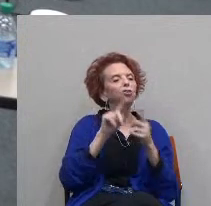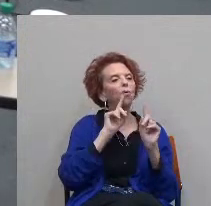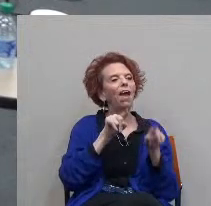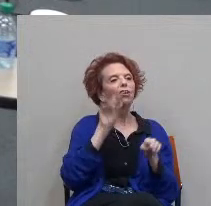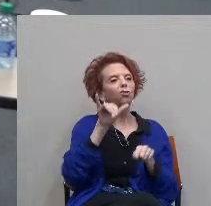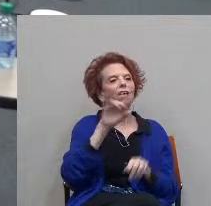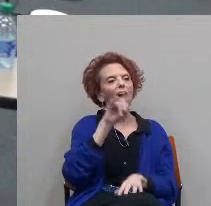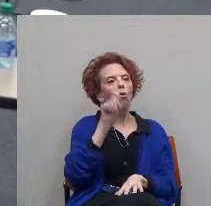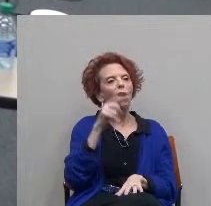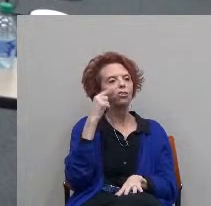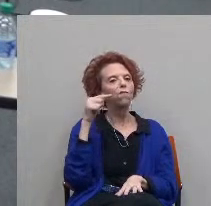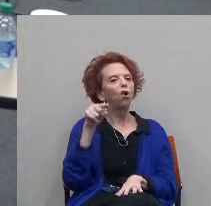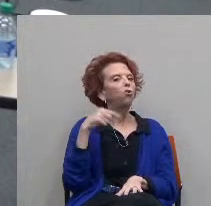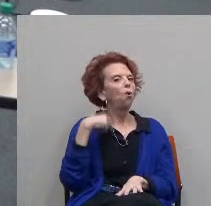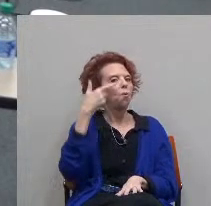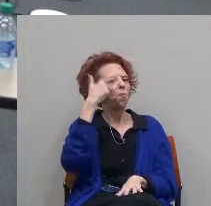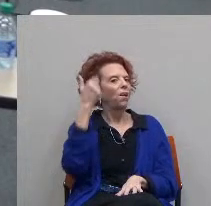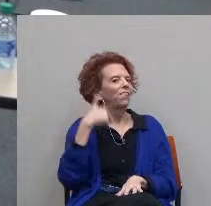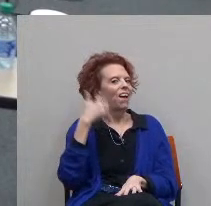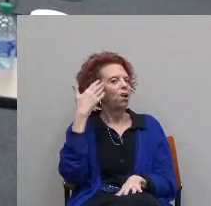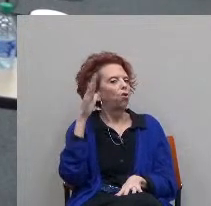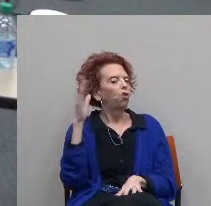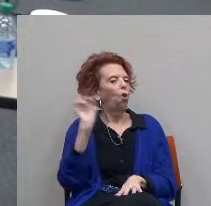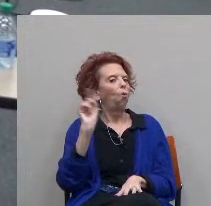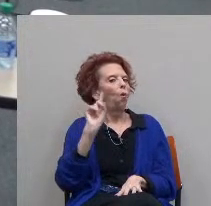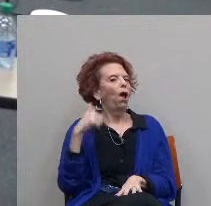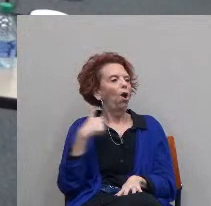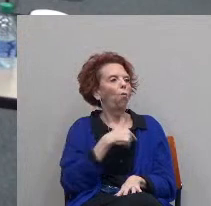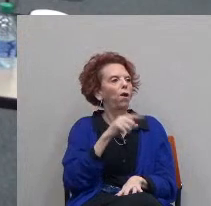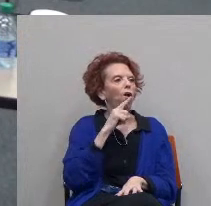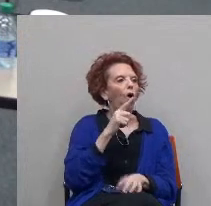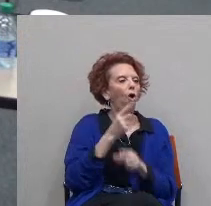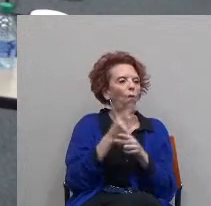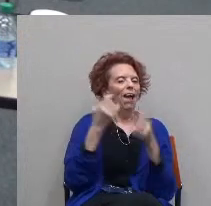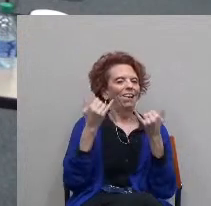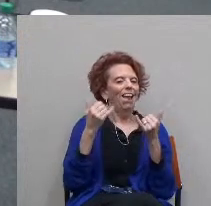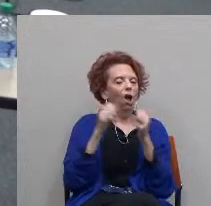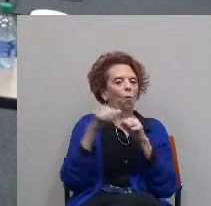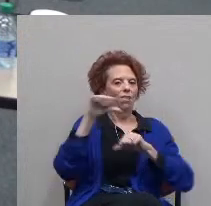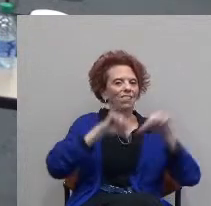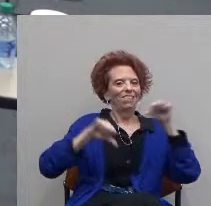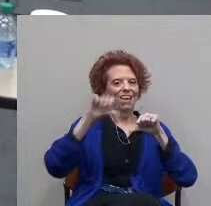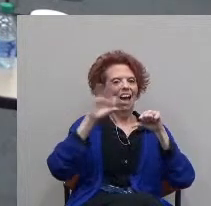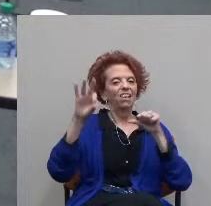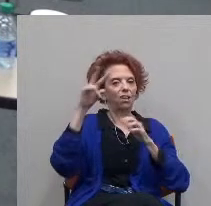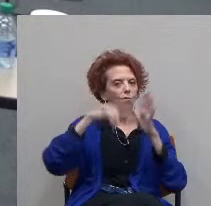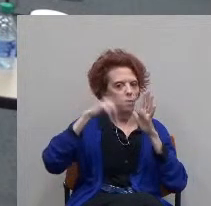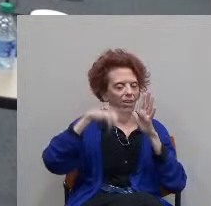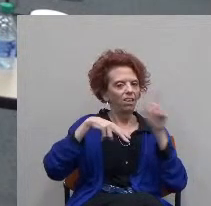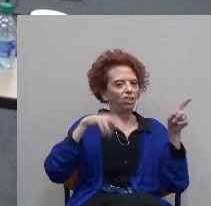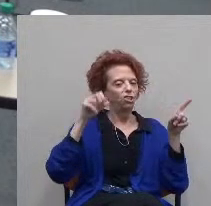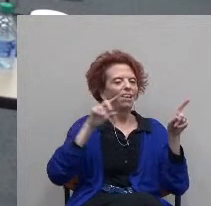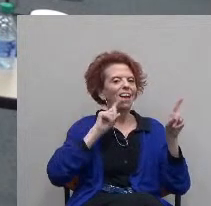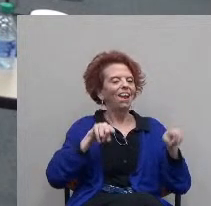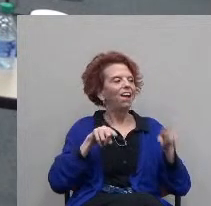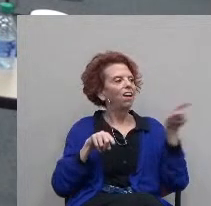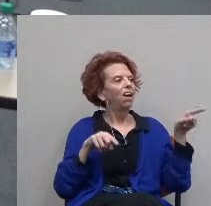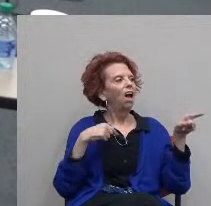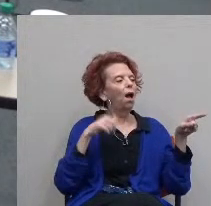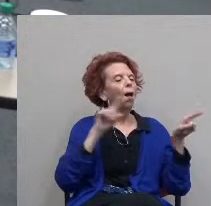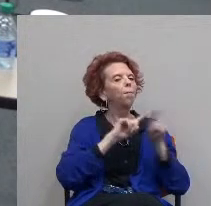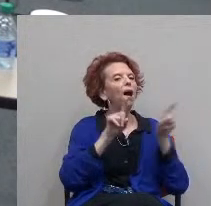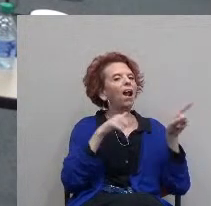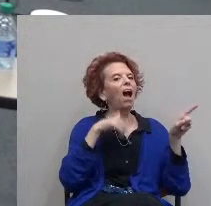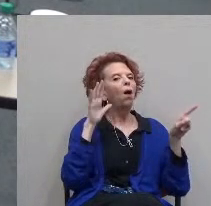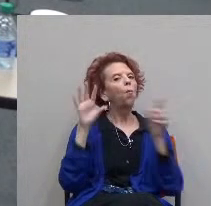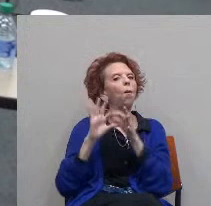for you, because I don't know the details of where we are right now on the science of reading, so she might be able to answer that for you. While she comes up, I would mention